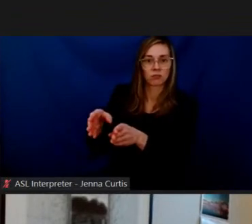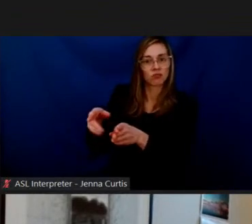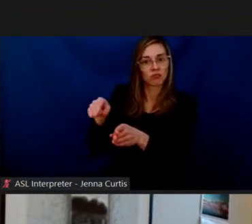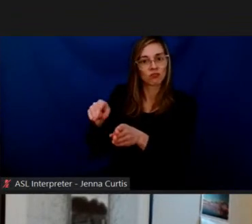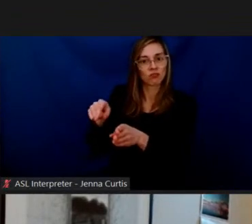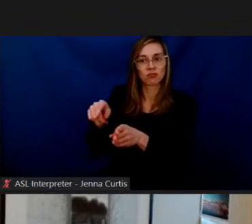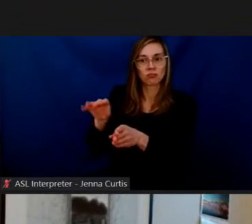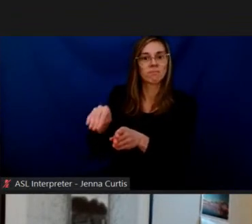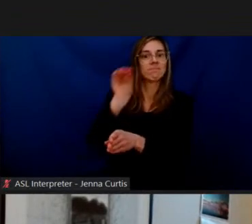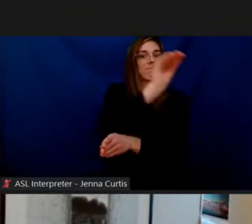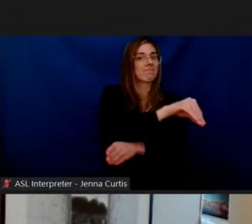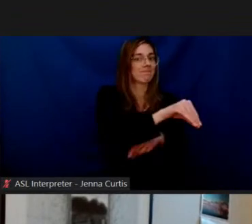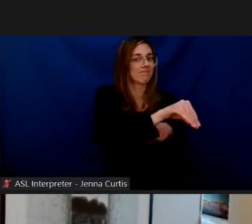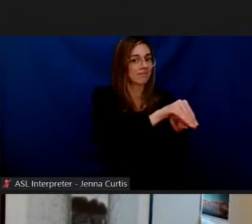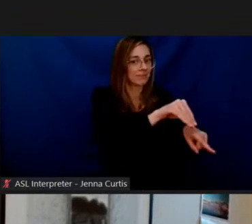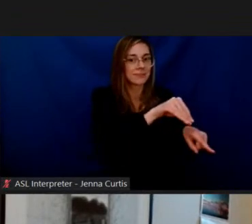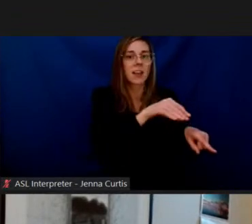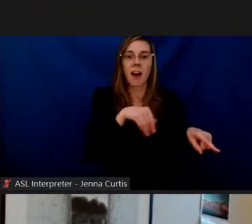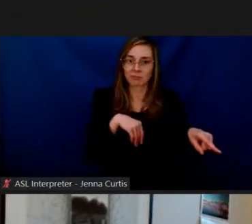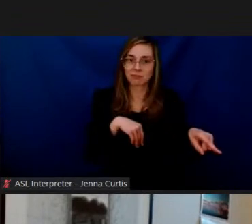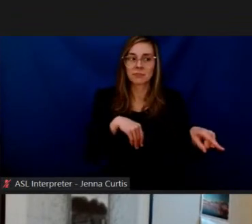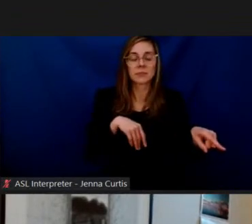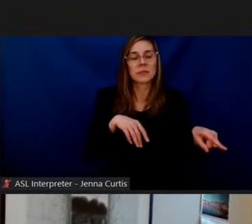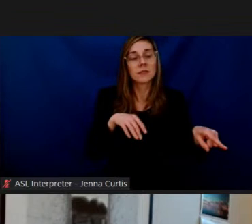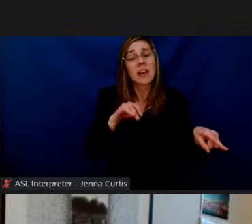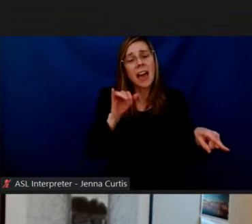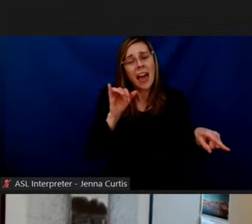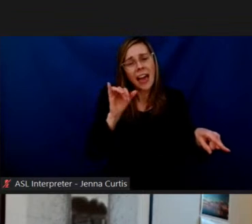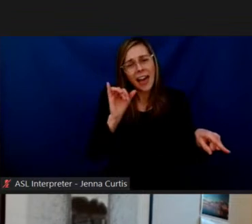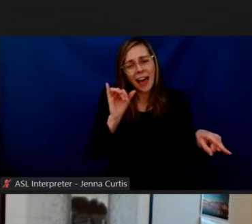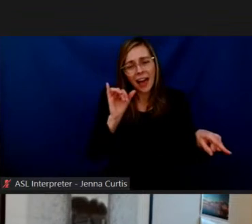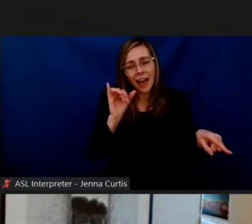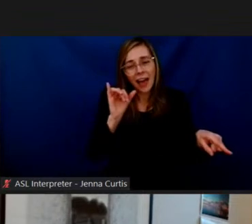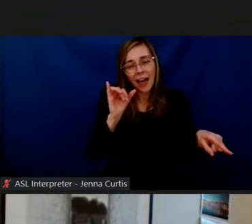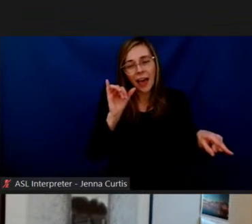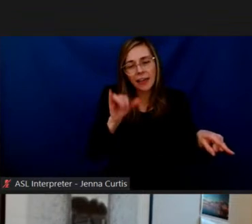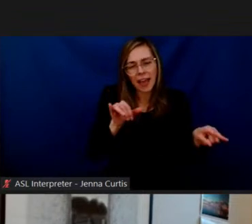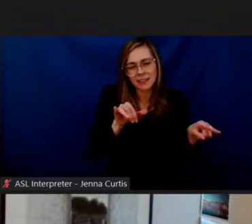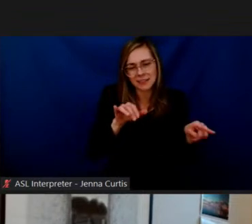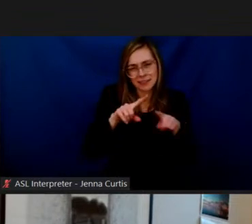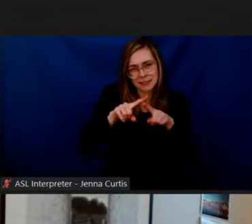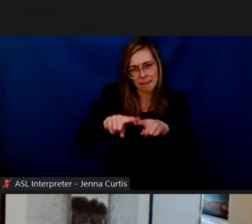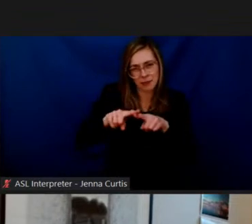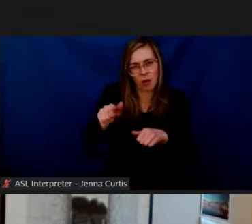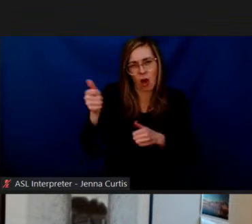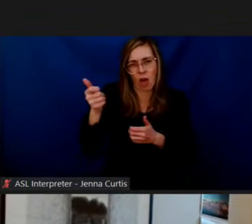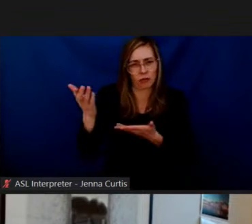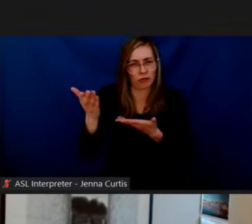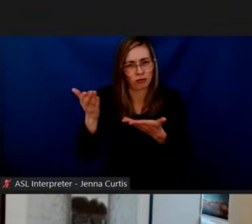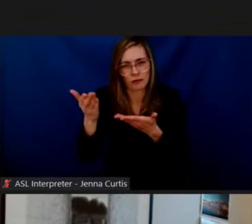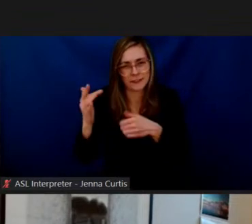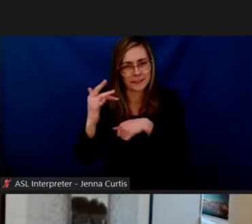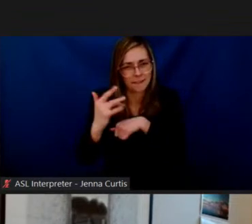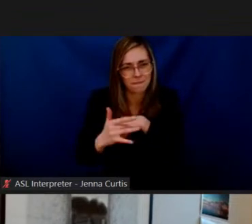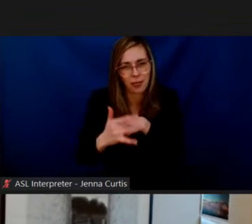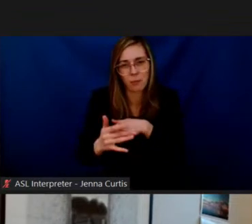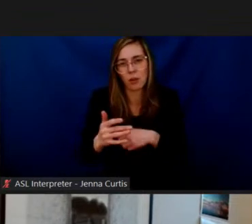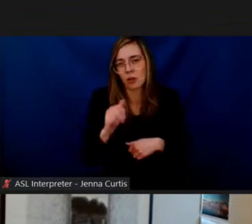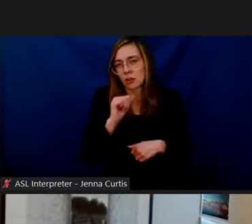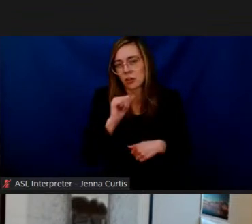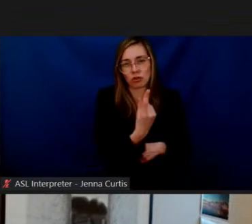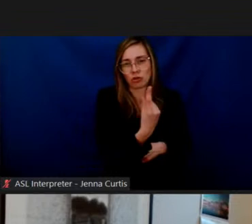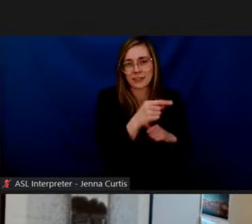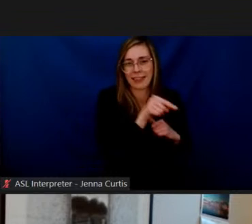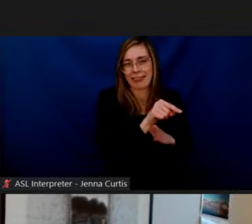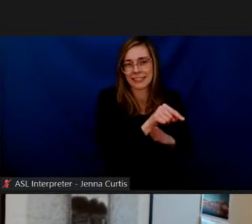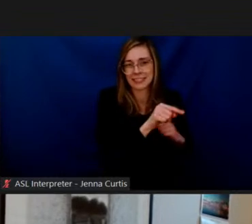upon other services that exist beyond this model and housing that exists beyond this model. But we have to collect